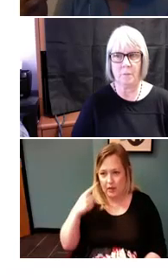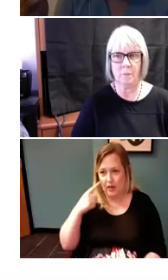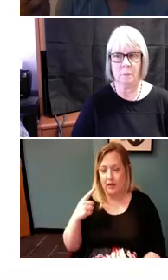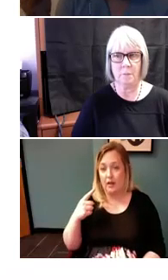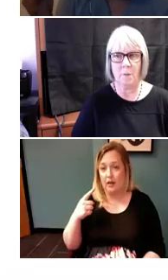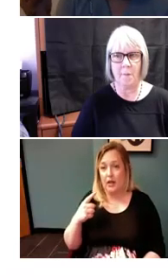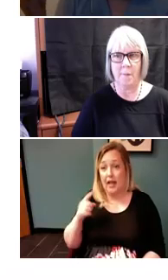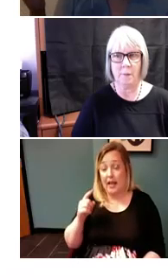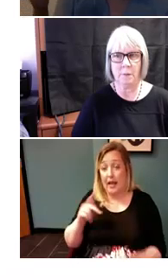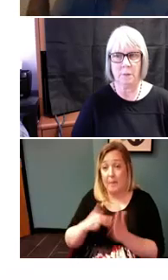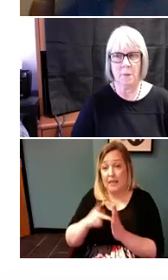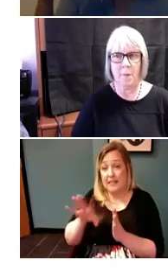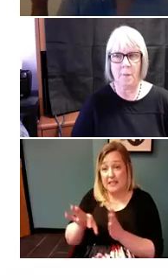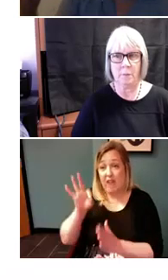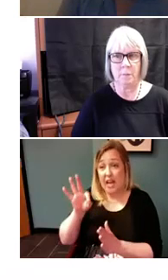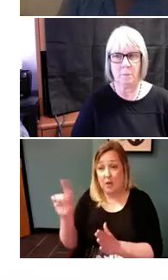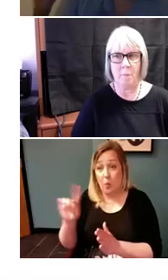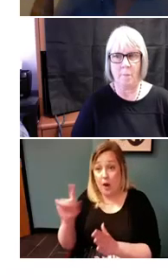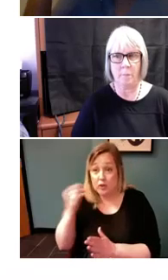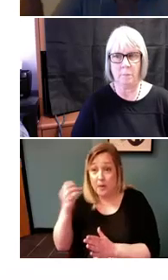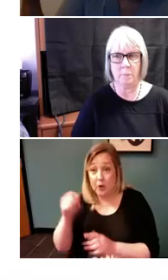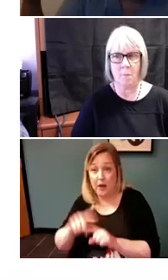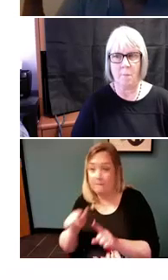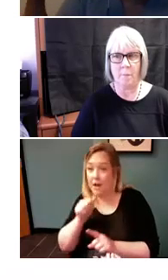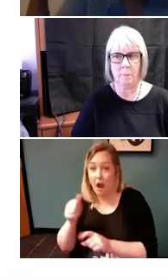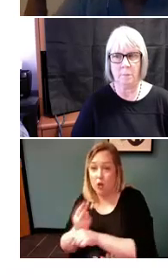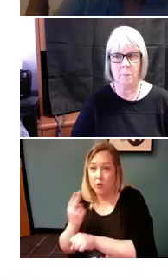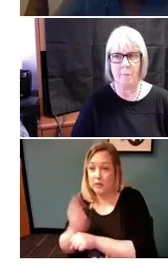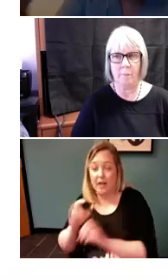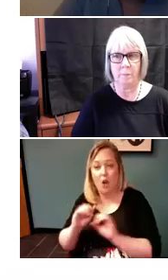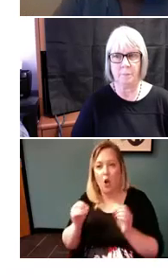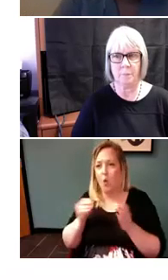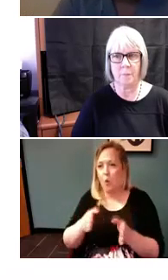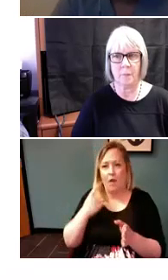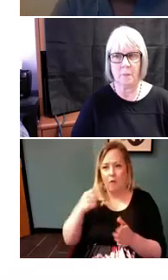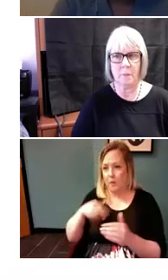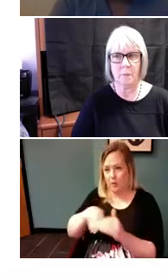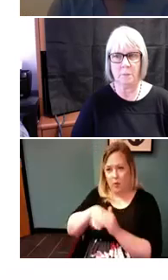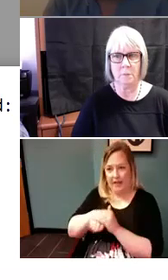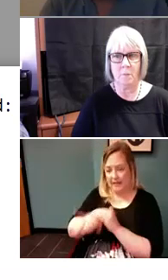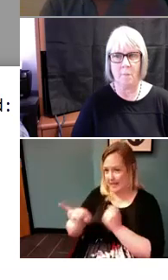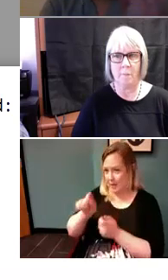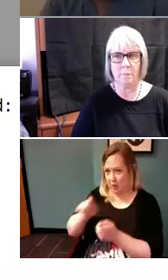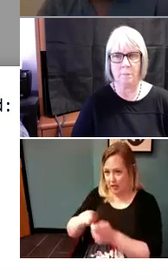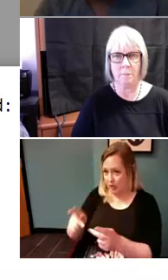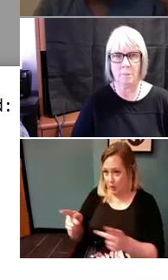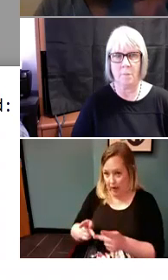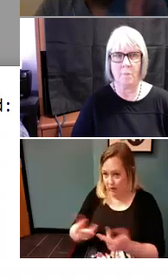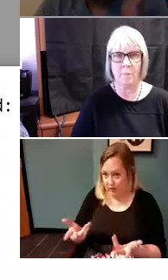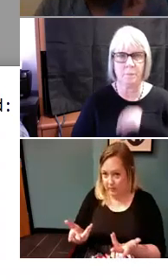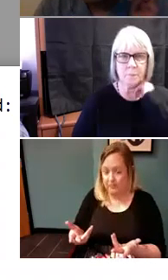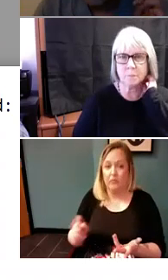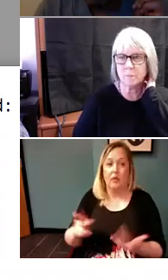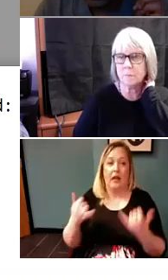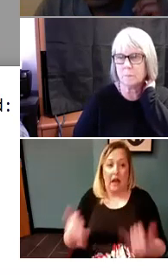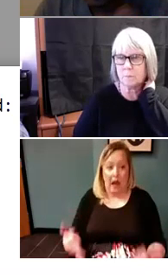not releasing the memory, and there is no way for me to access that particular memory location. Now, roundabout